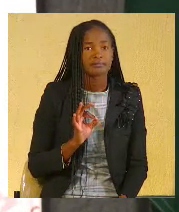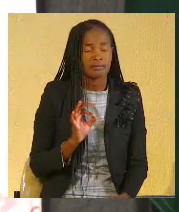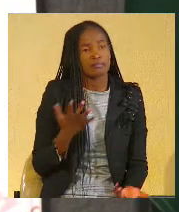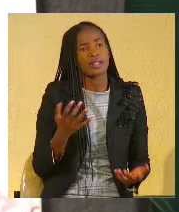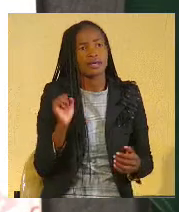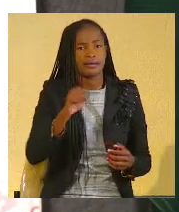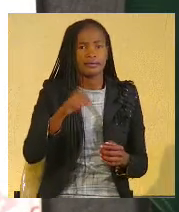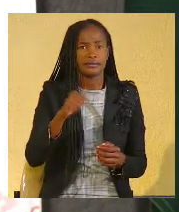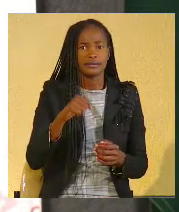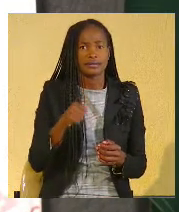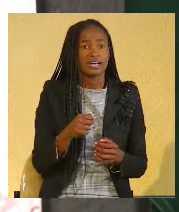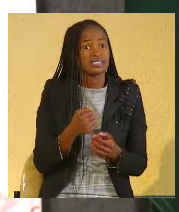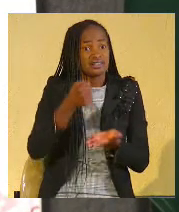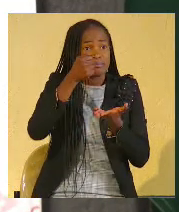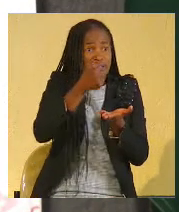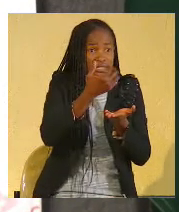it requires also infrastructure,